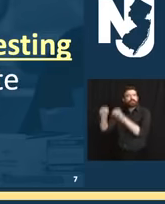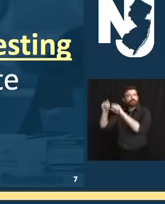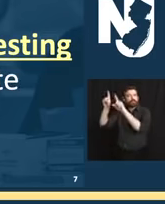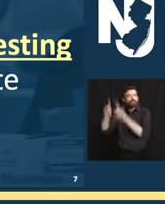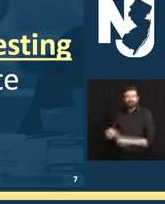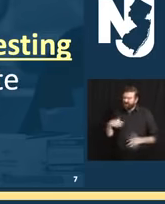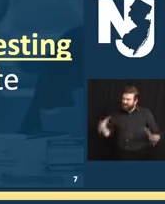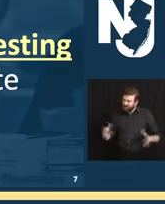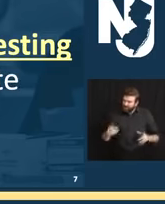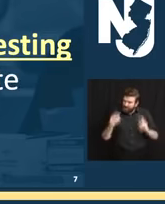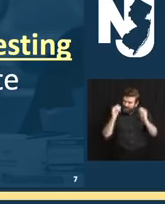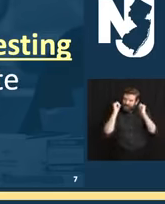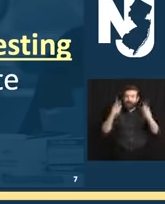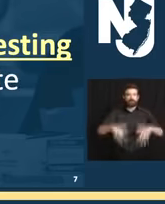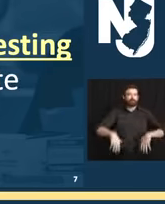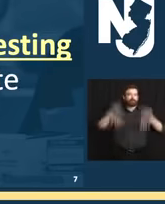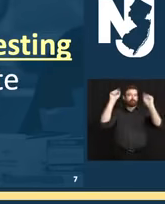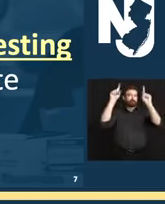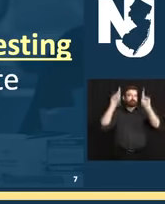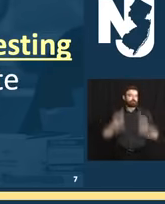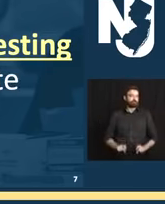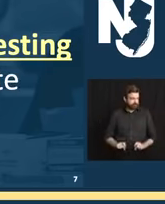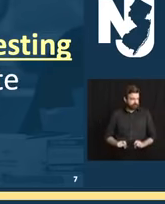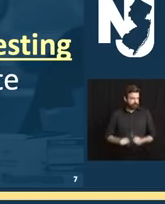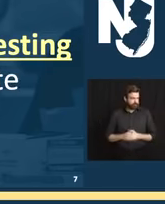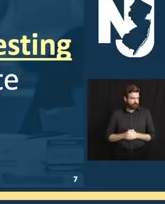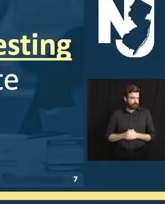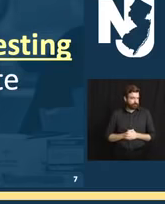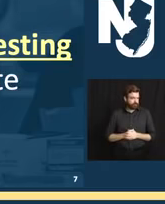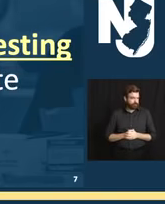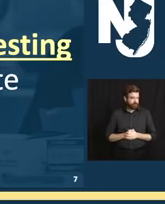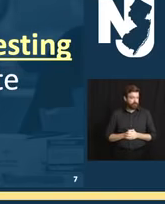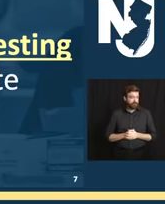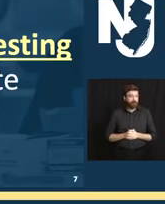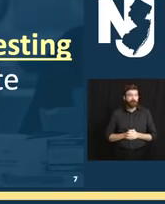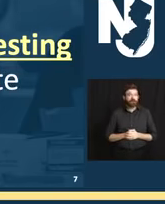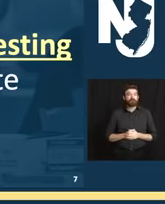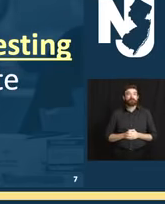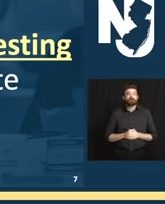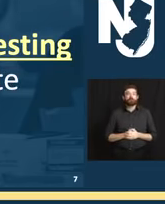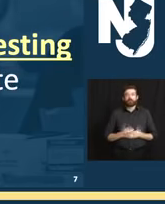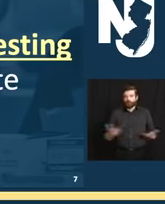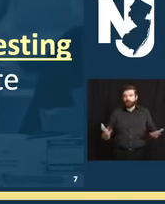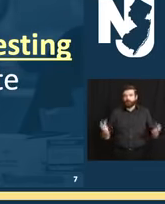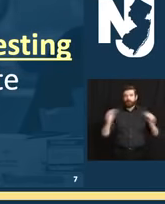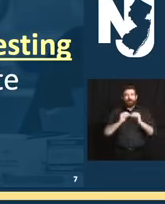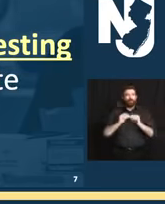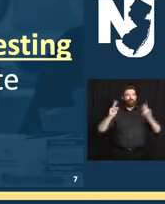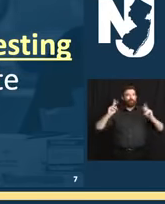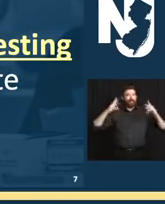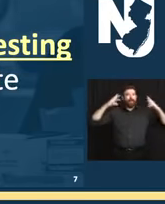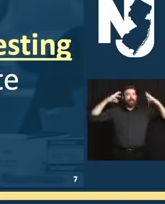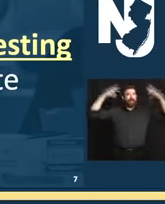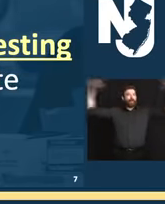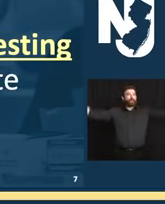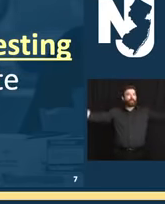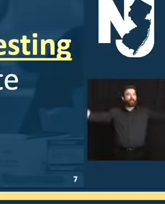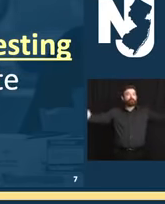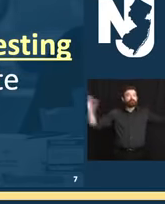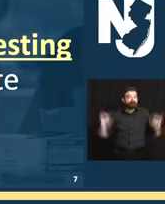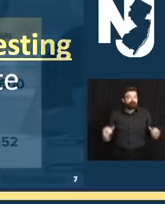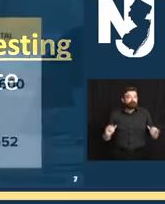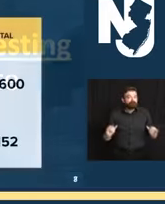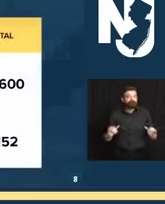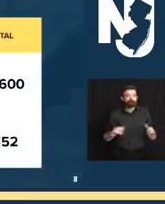out, the importance of knowing whether or not you are carrying the coronavirus that causes COVID-19 increases